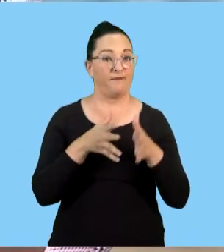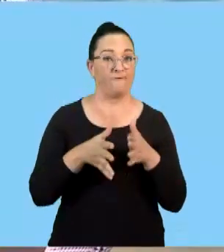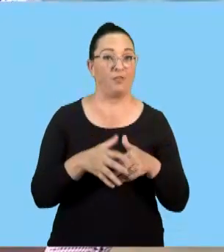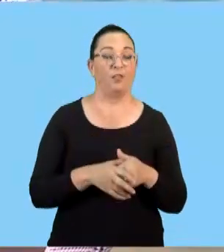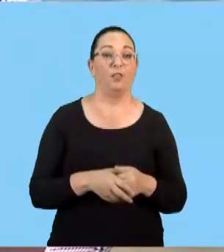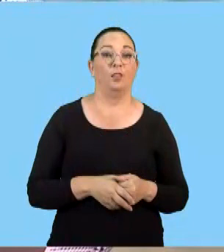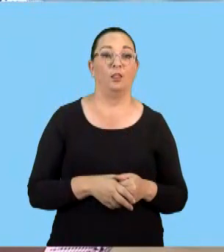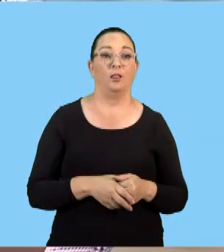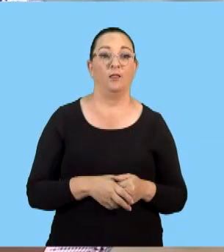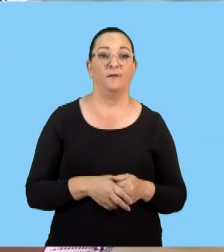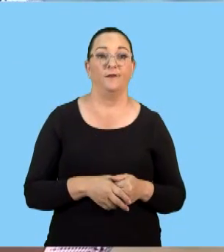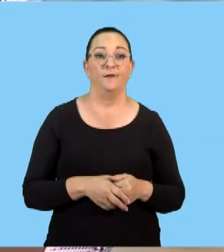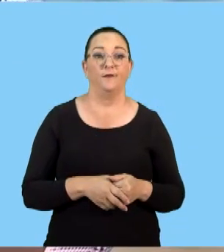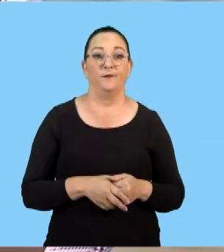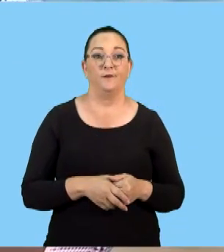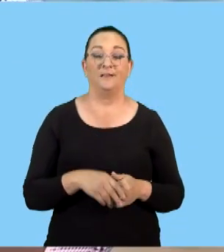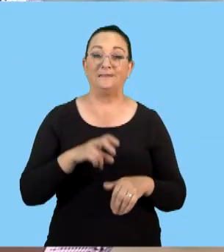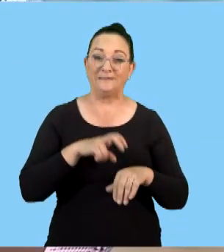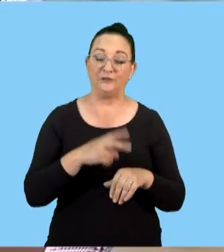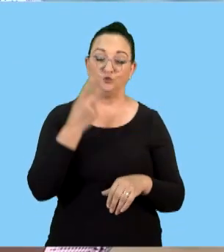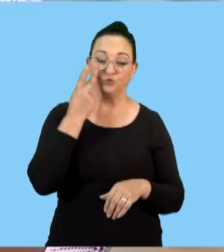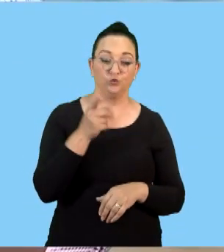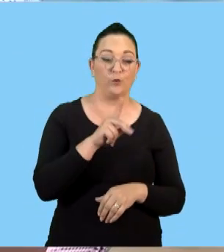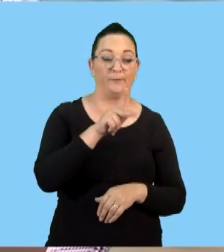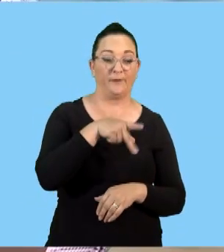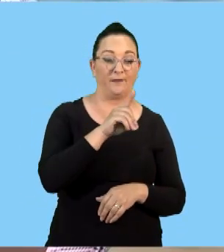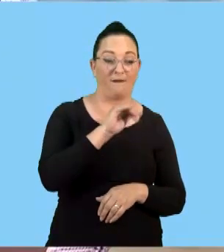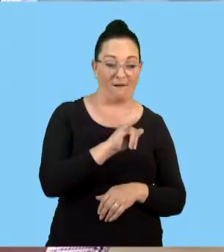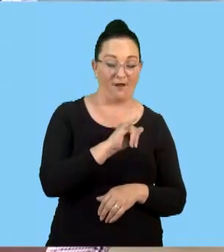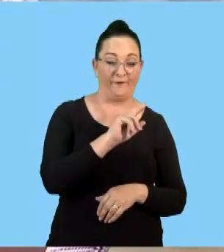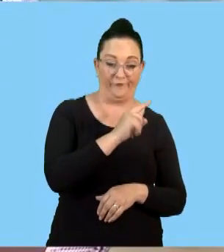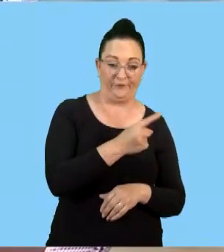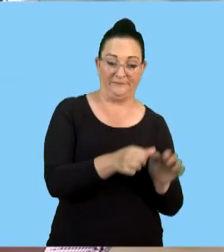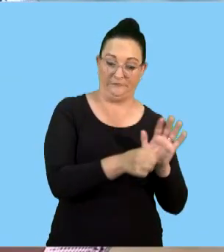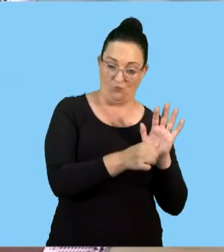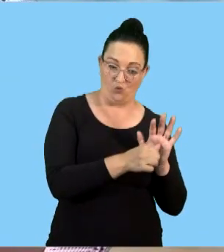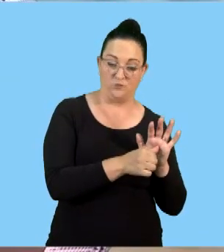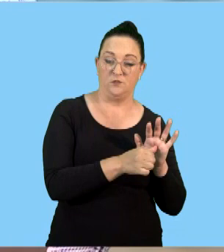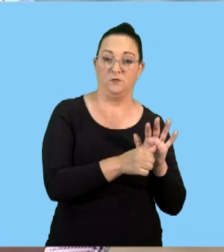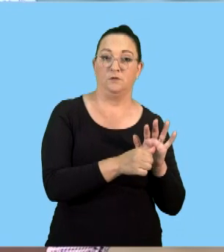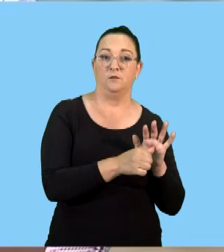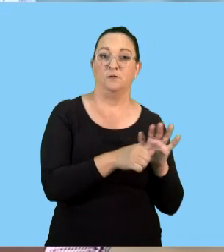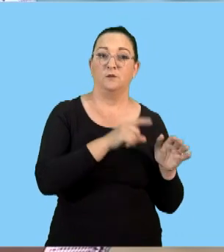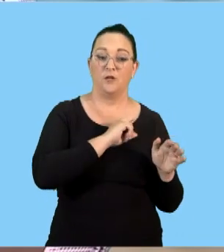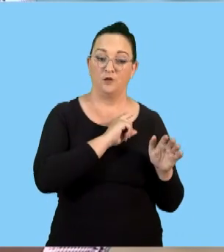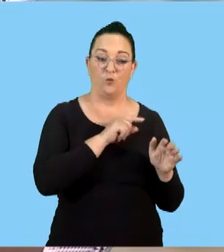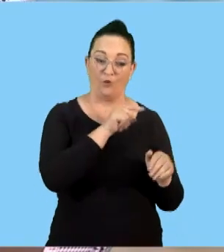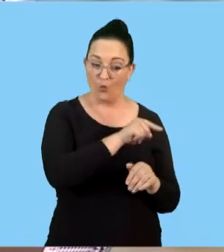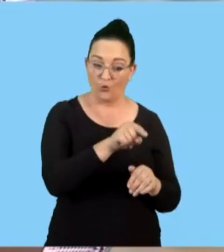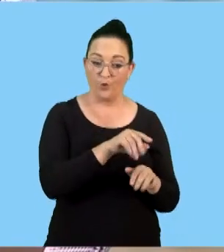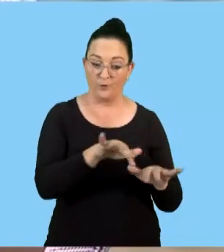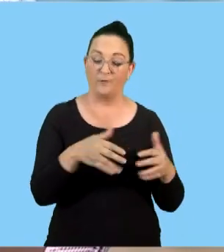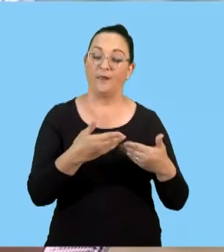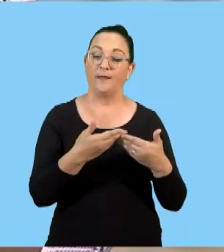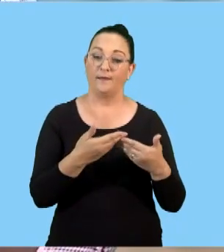we do? We need to look at the PDIs first. It's a priority. However, give equal opportunities to